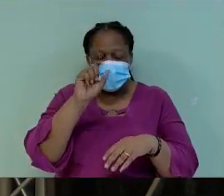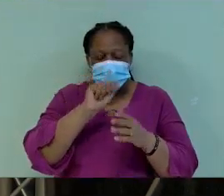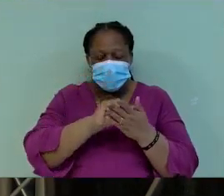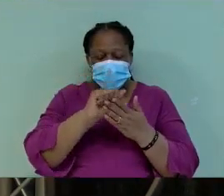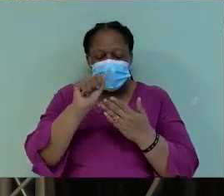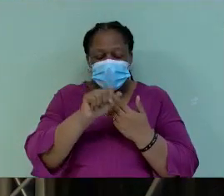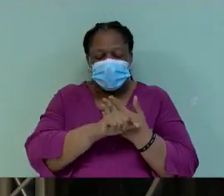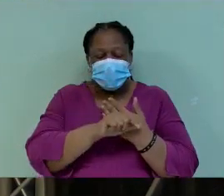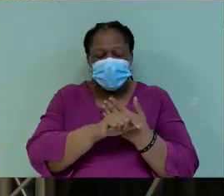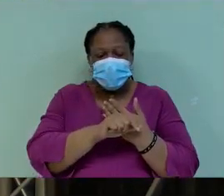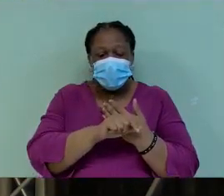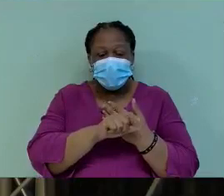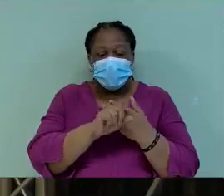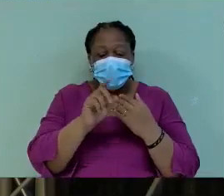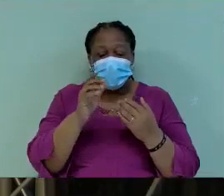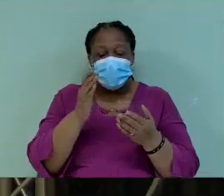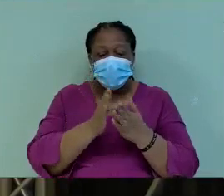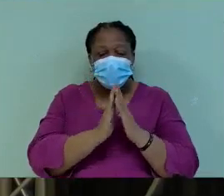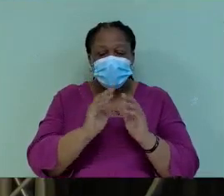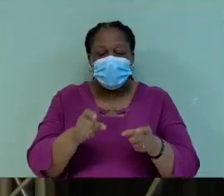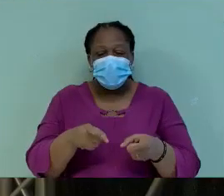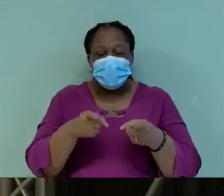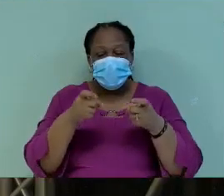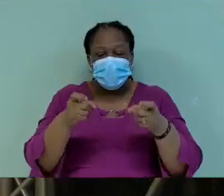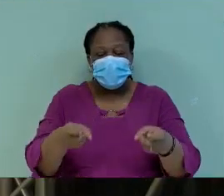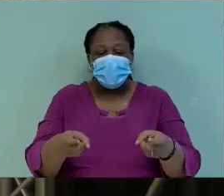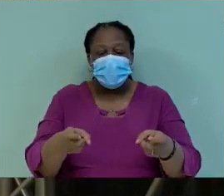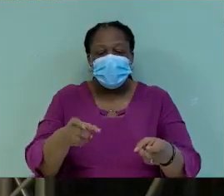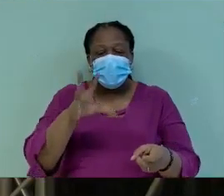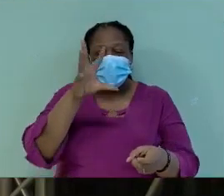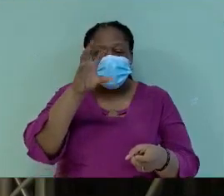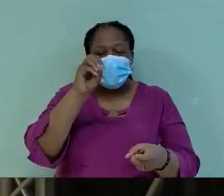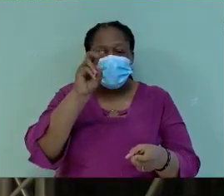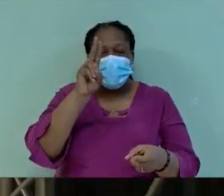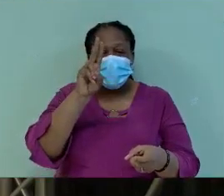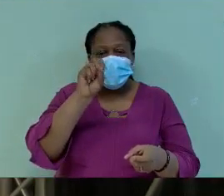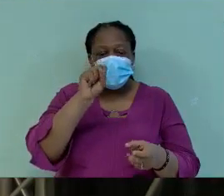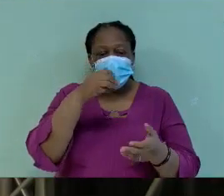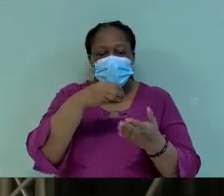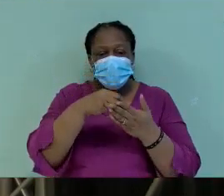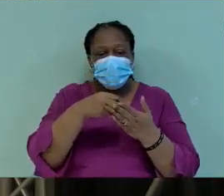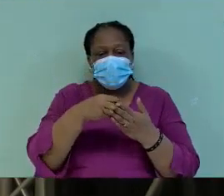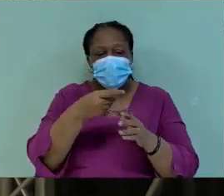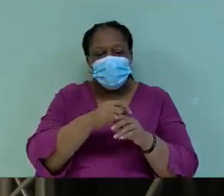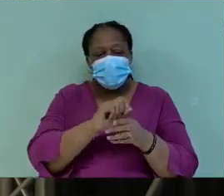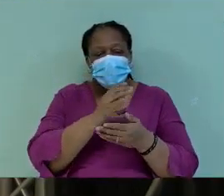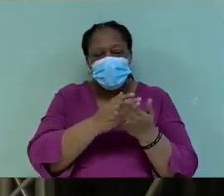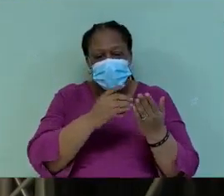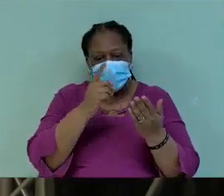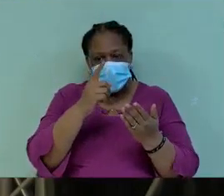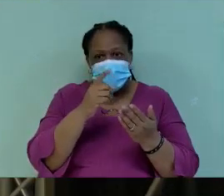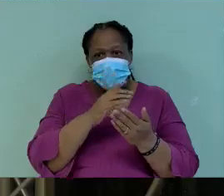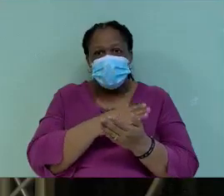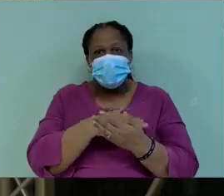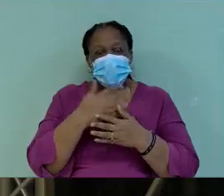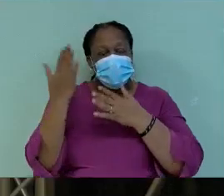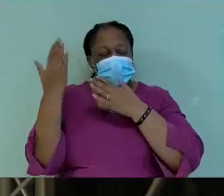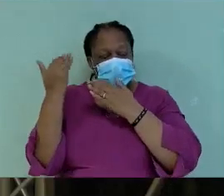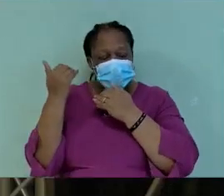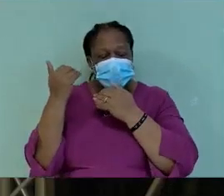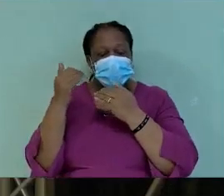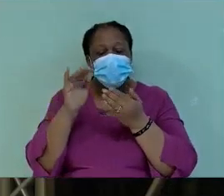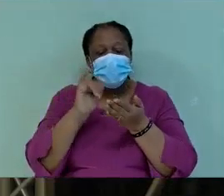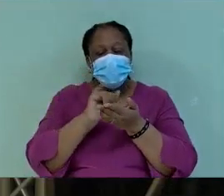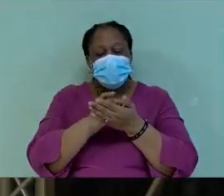at about 7:08 p.m. with $50 contribution from myself, with hopes of it being matched